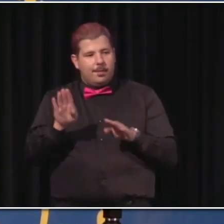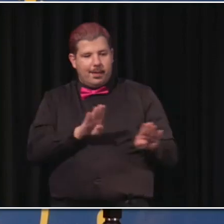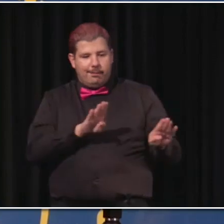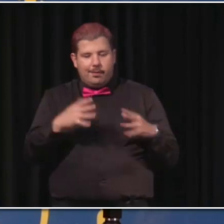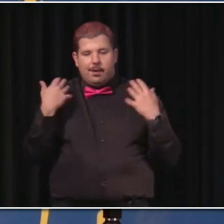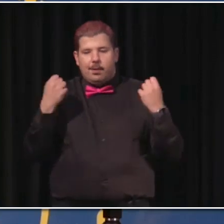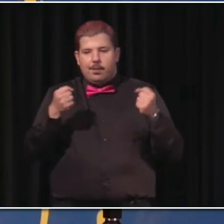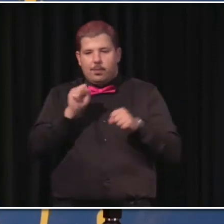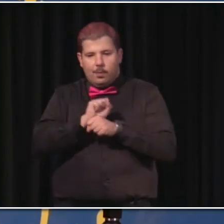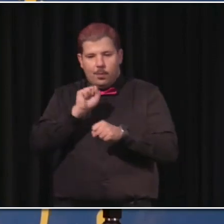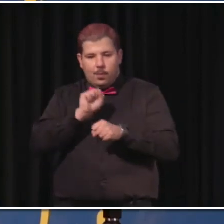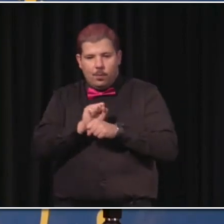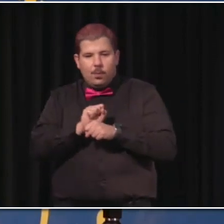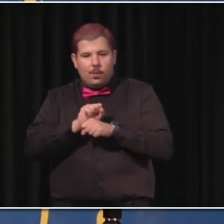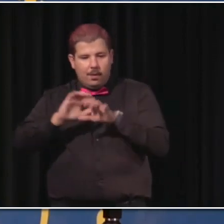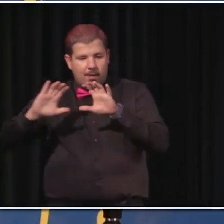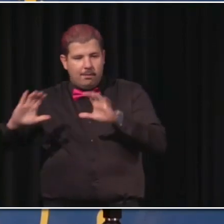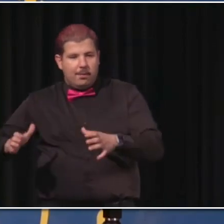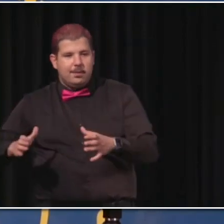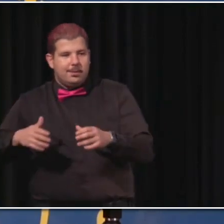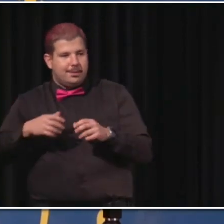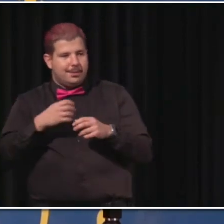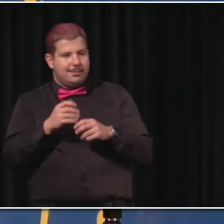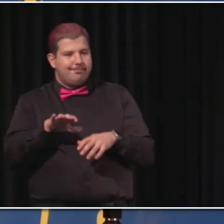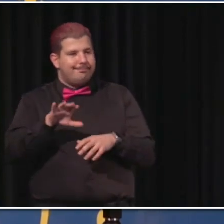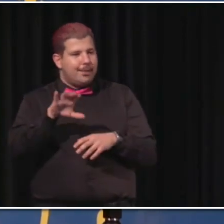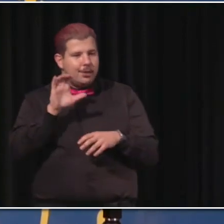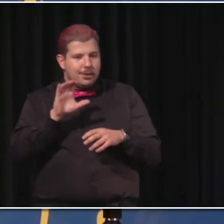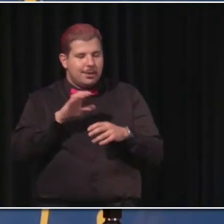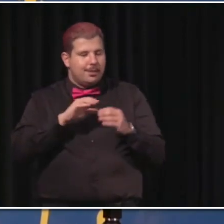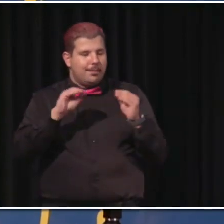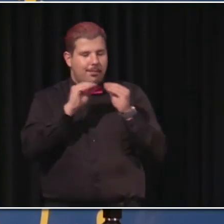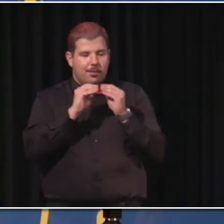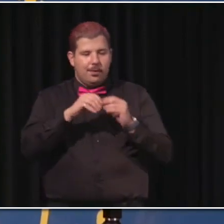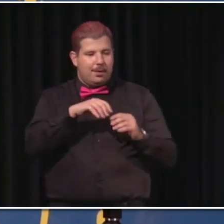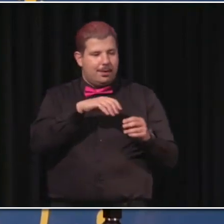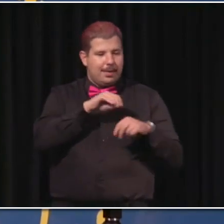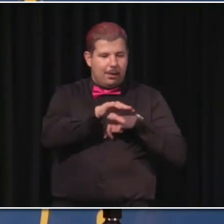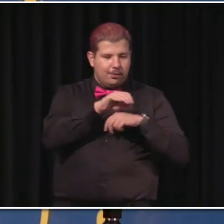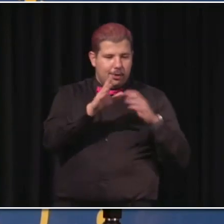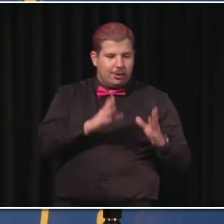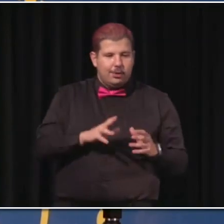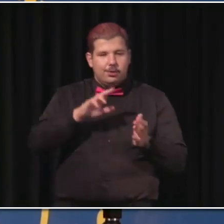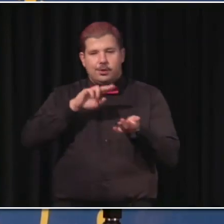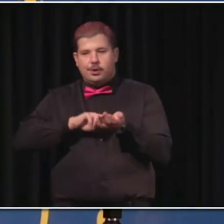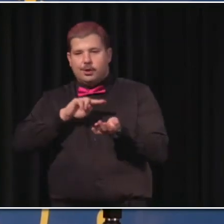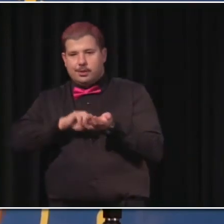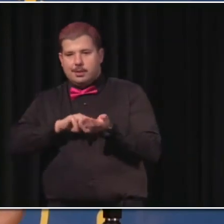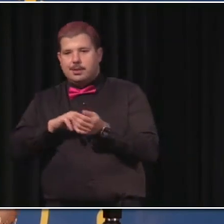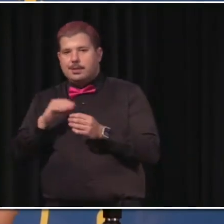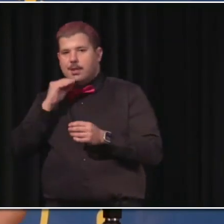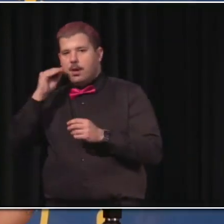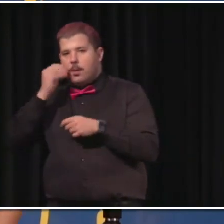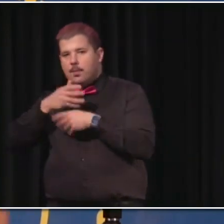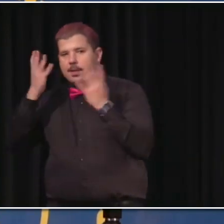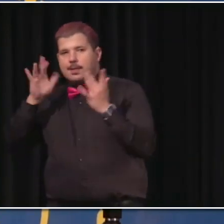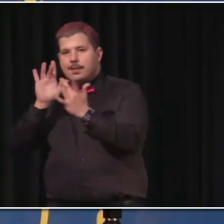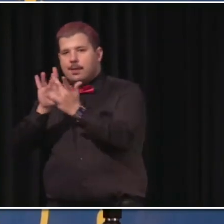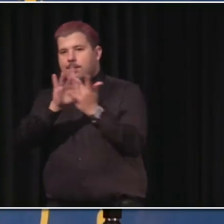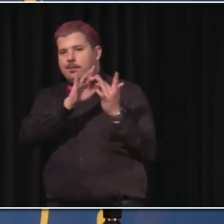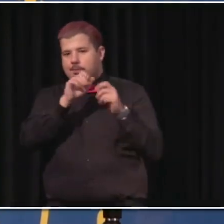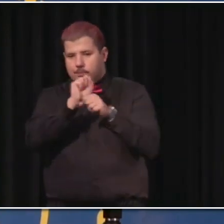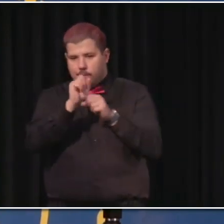putting hundreds of more counselors, nurses, and homeless outreach workers into our